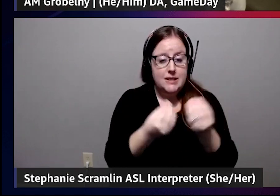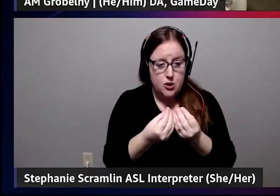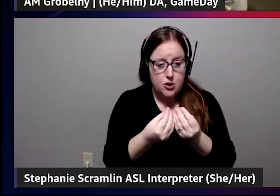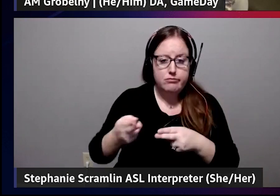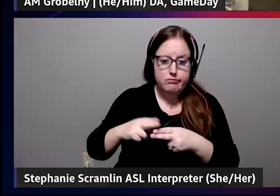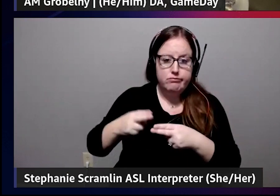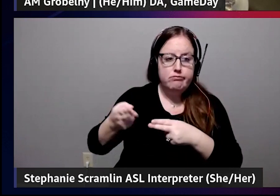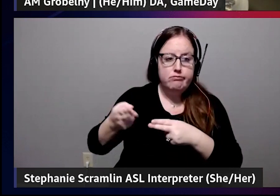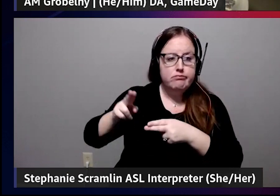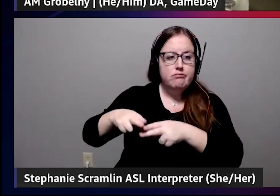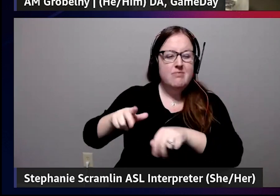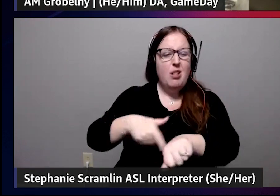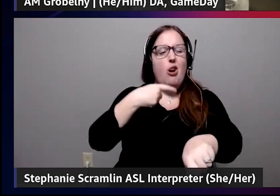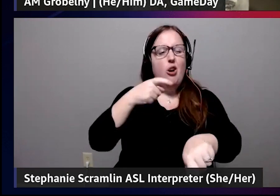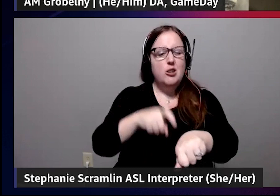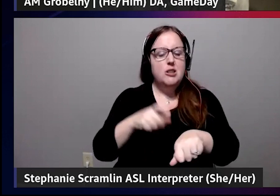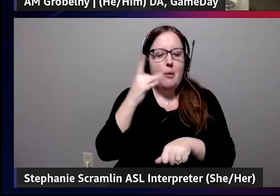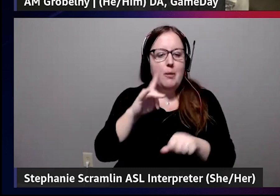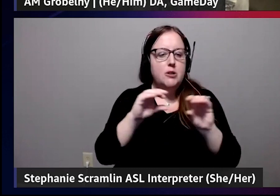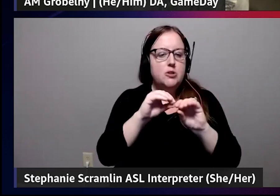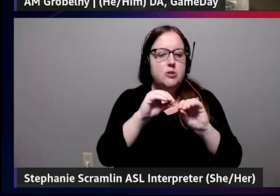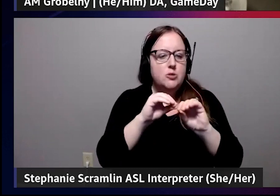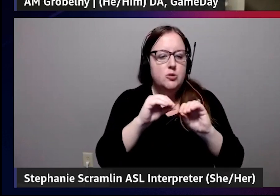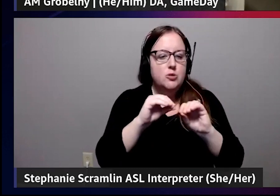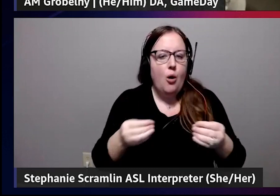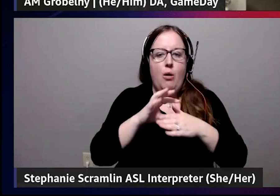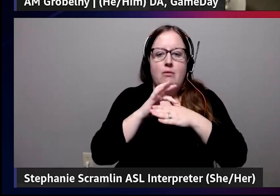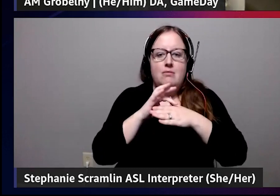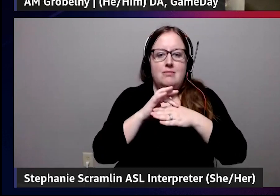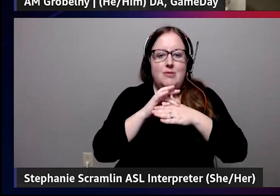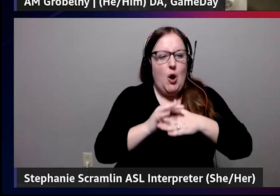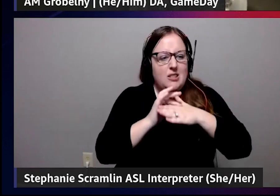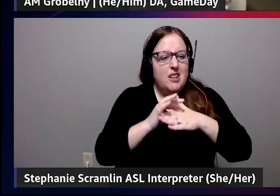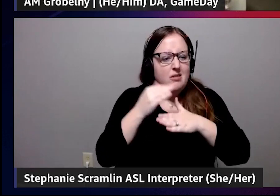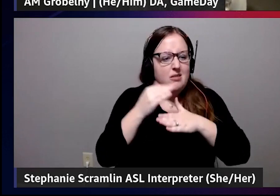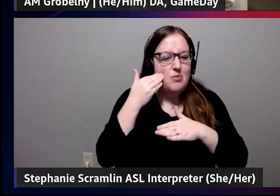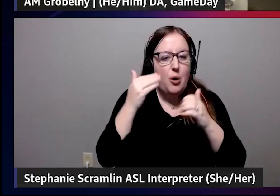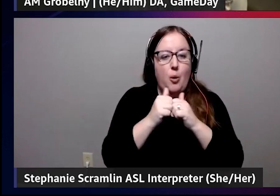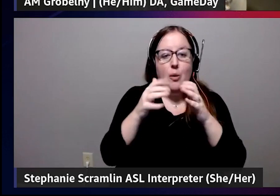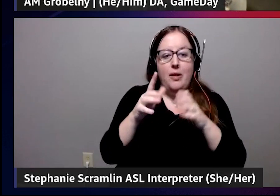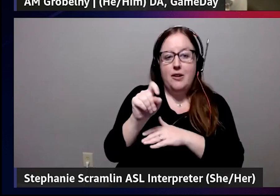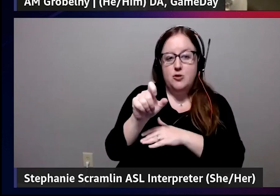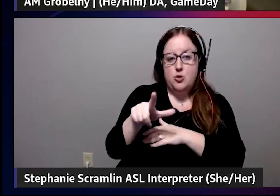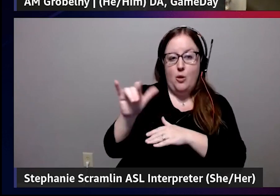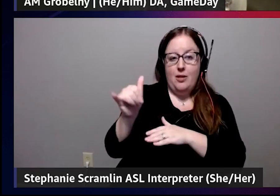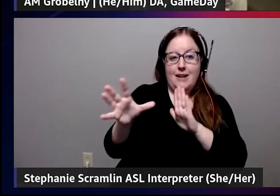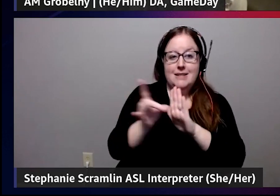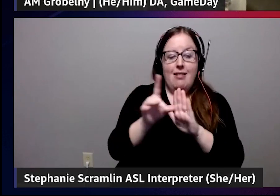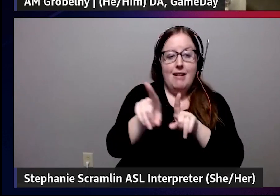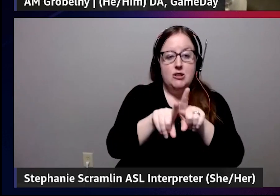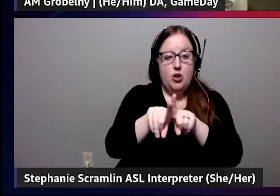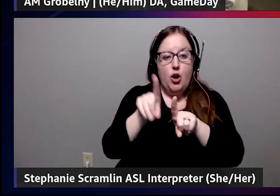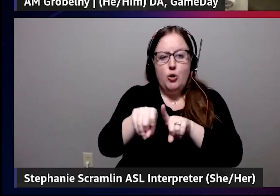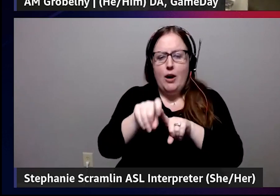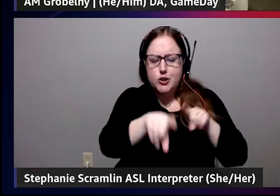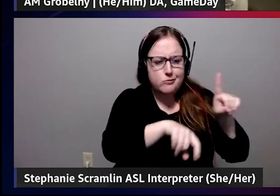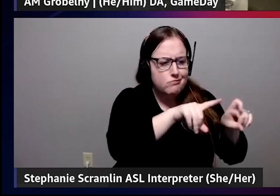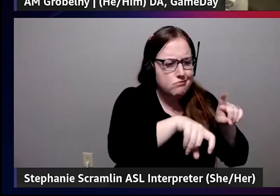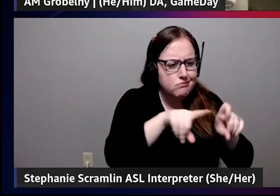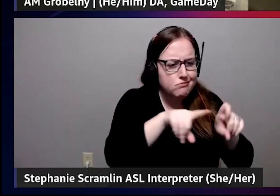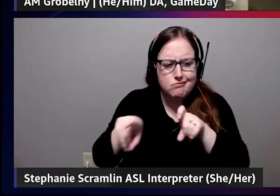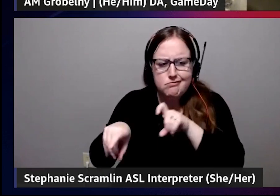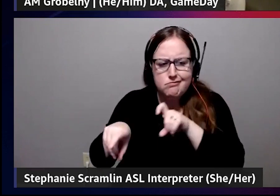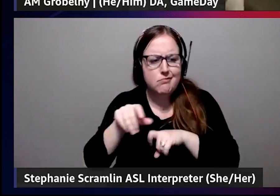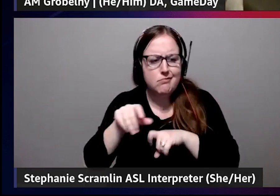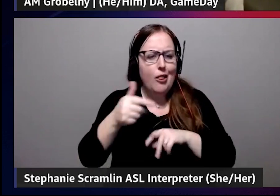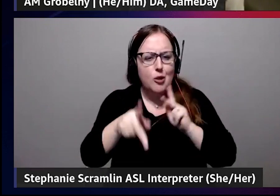much longer time because they don't have all the context. And without a tool like SelectStar, you have to ask other people one by one,